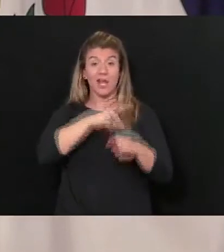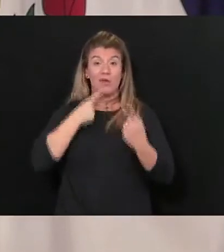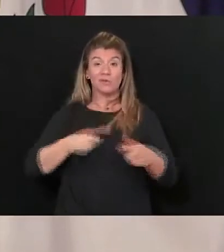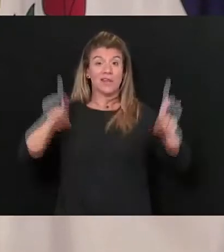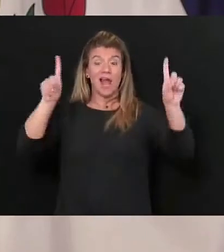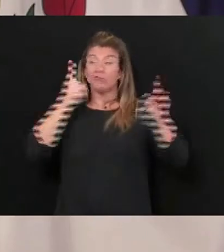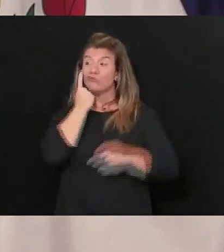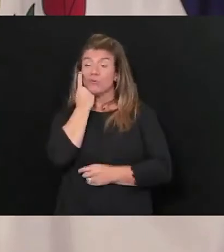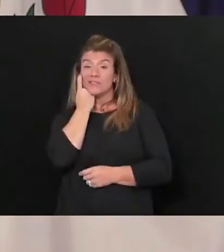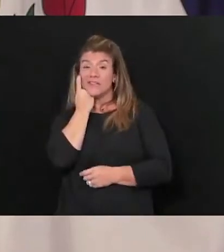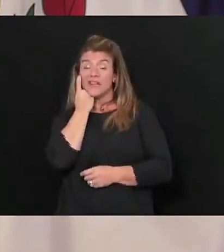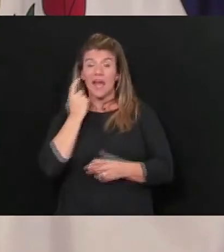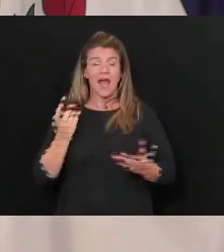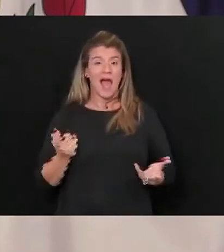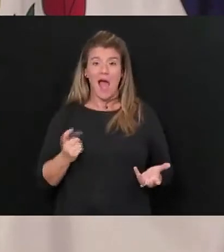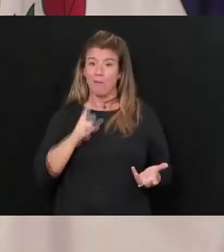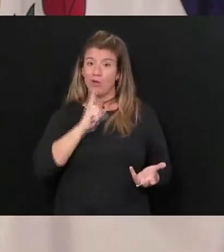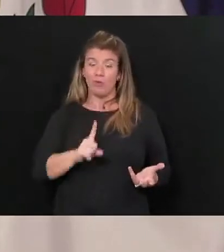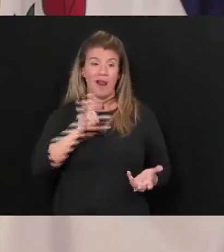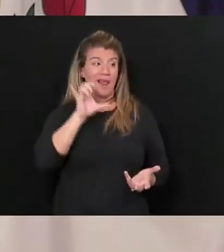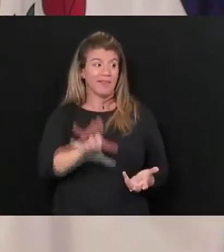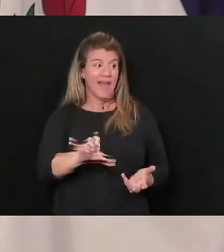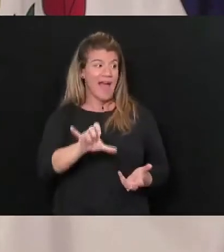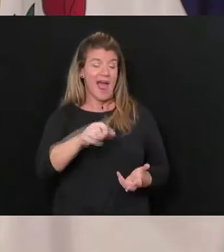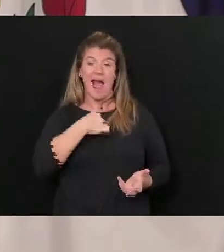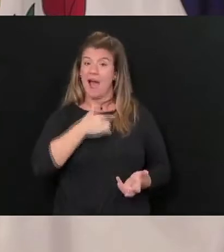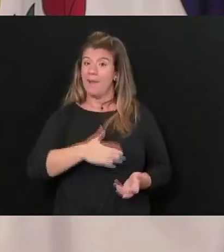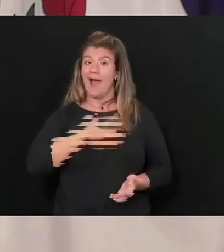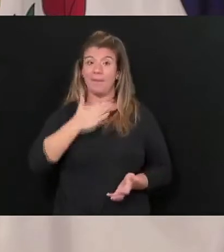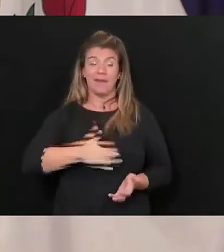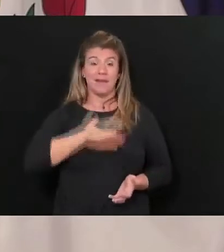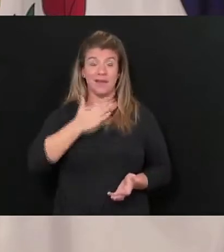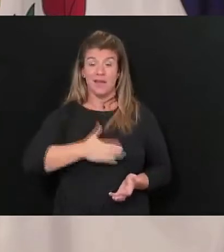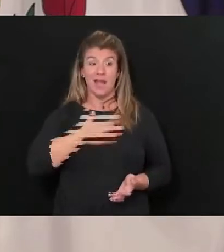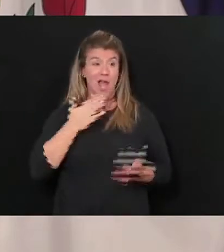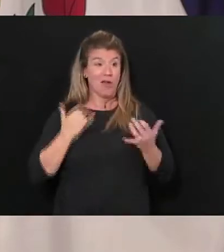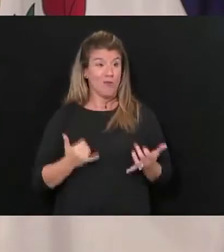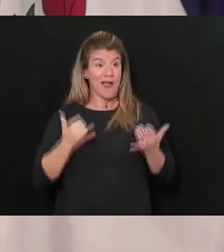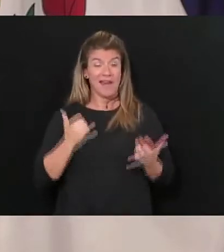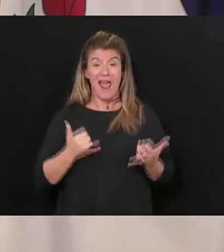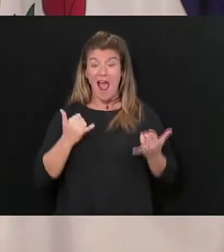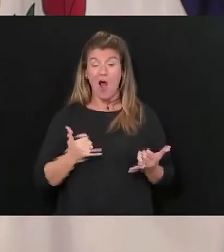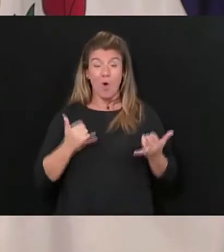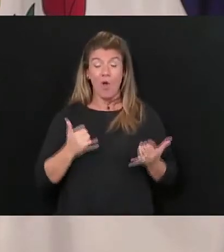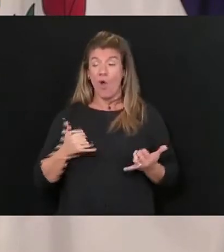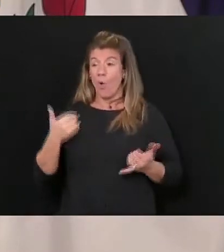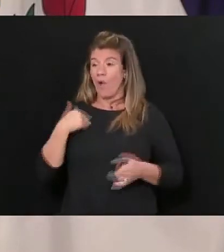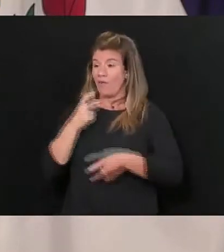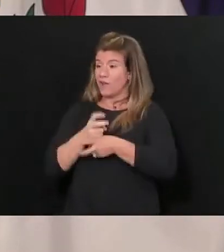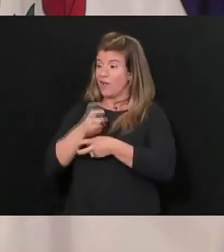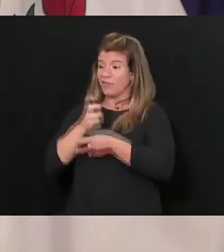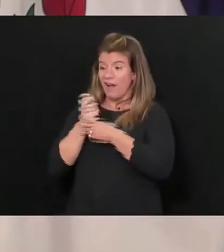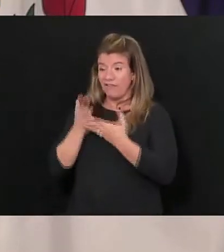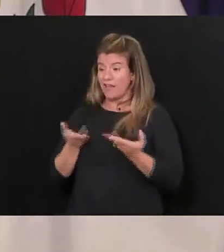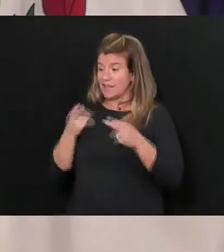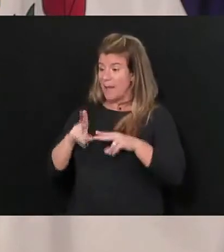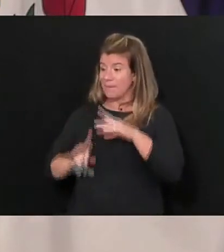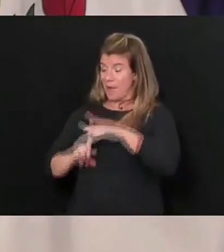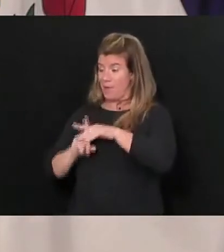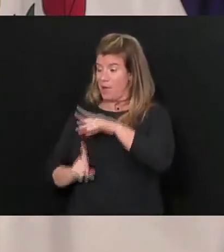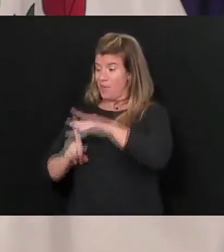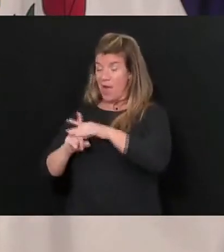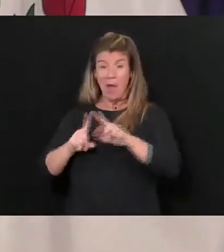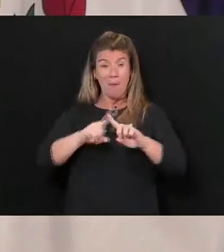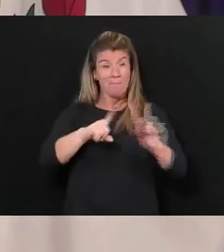could not possibly be happier about anything at this moment with all the tough news that we have, but the